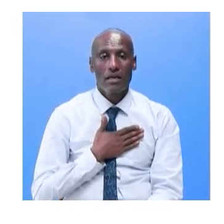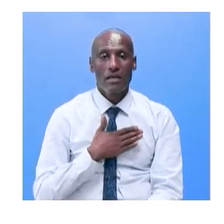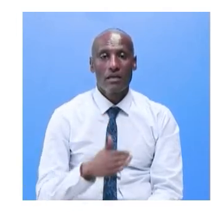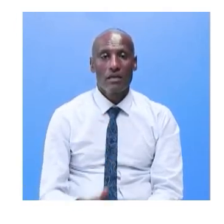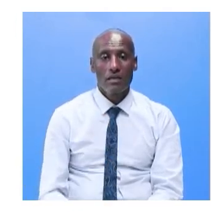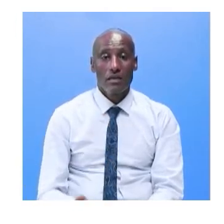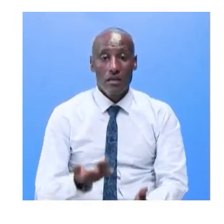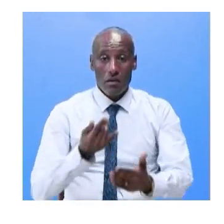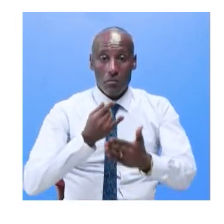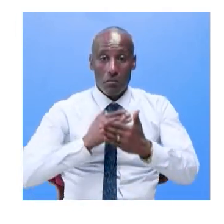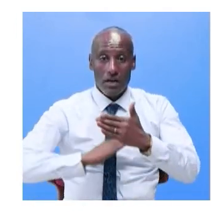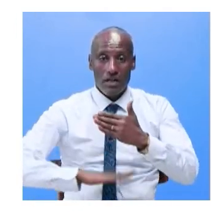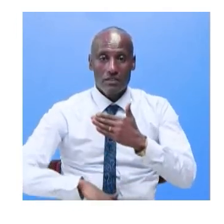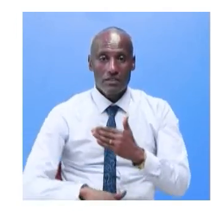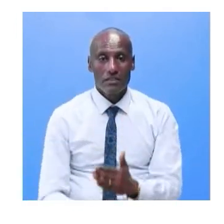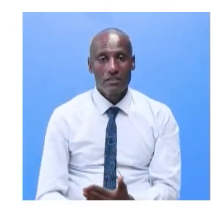birthday